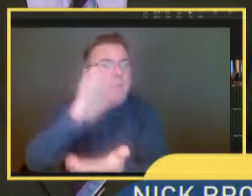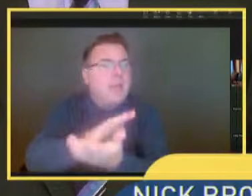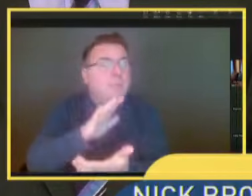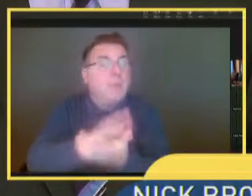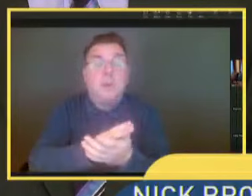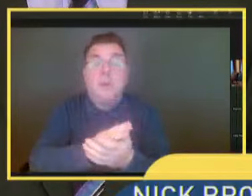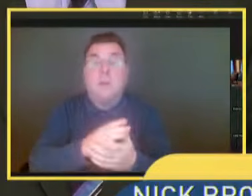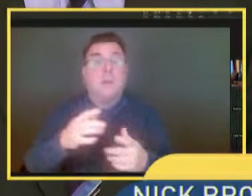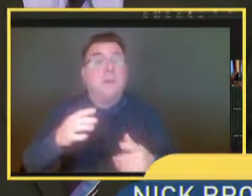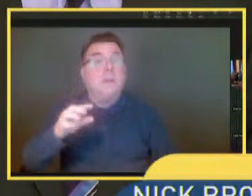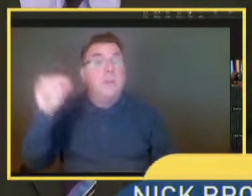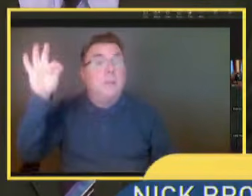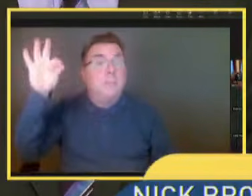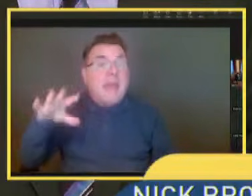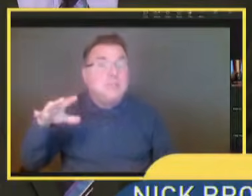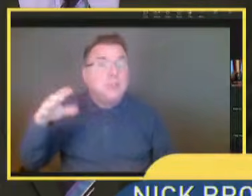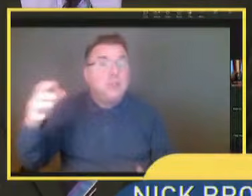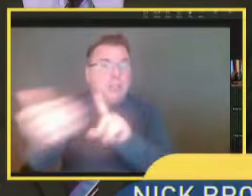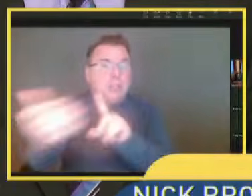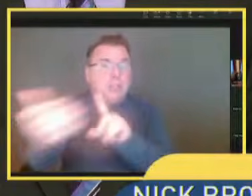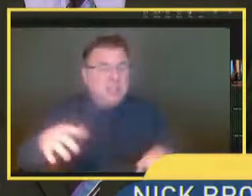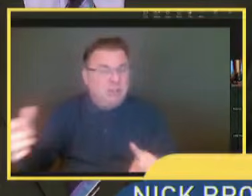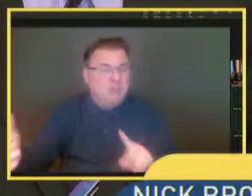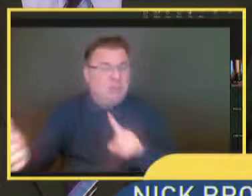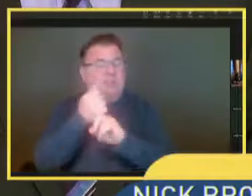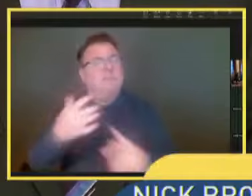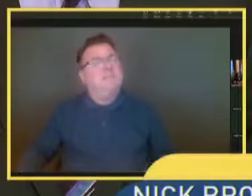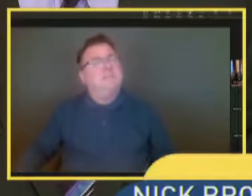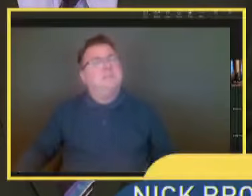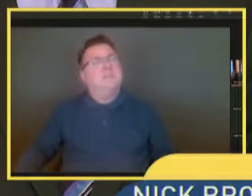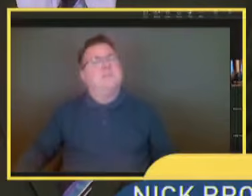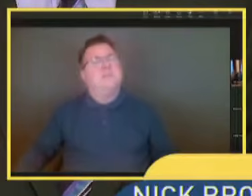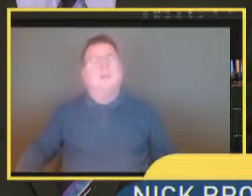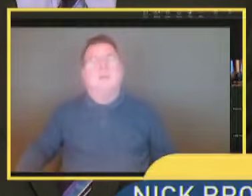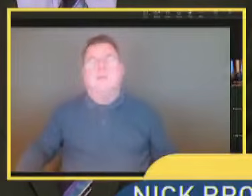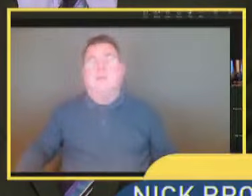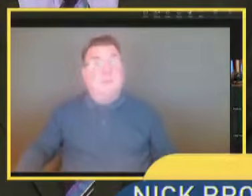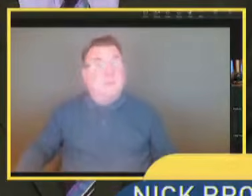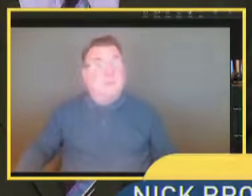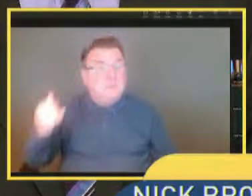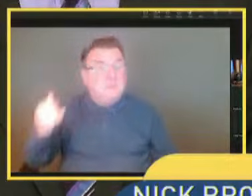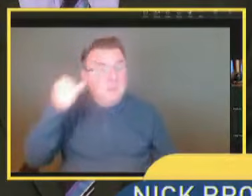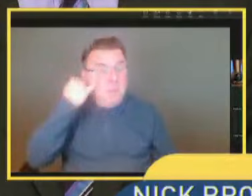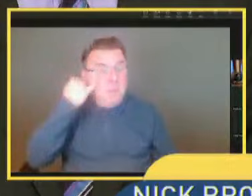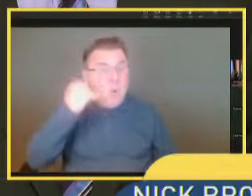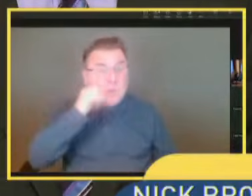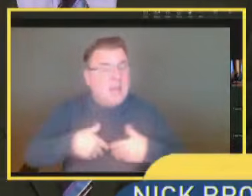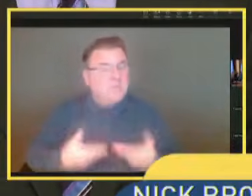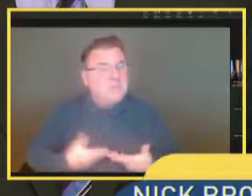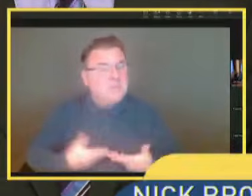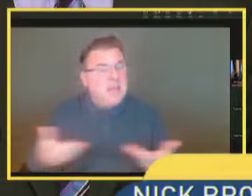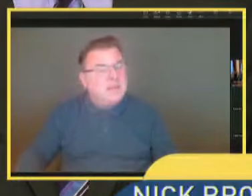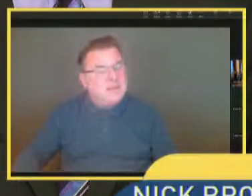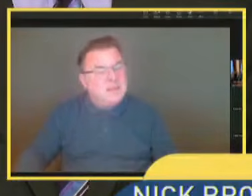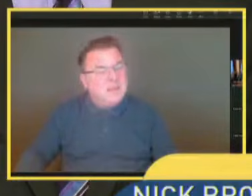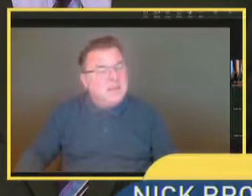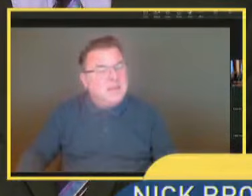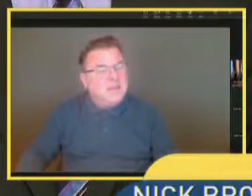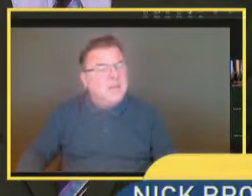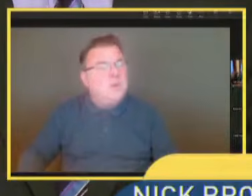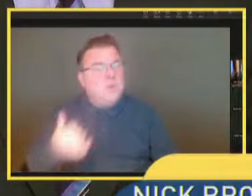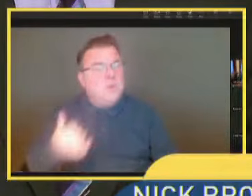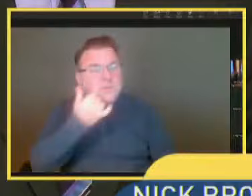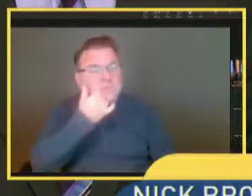arresting children, I just have to pray that anyone not outraged by this, that they will come through the fog of lies from